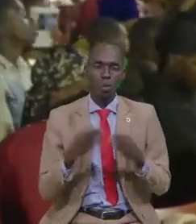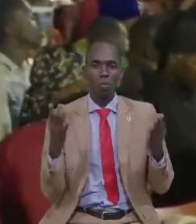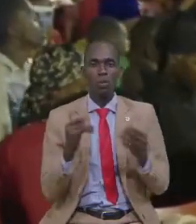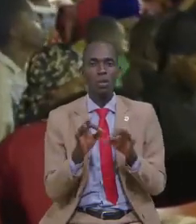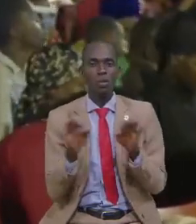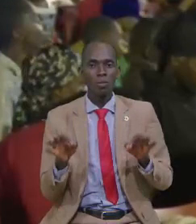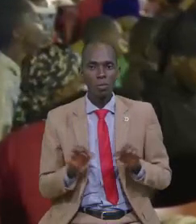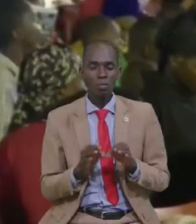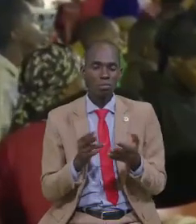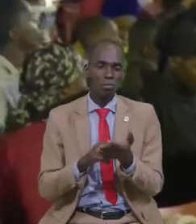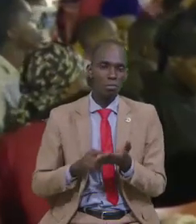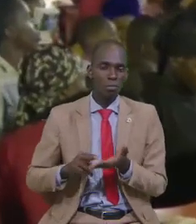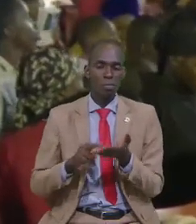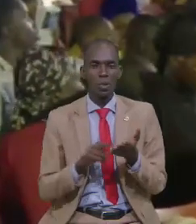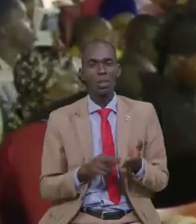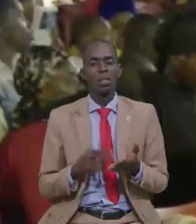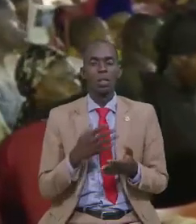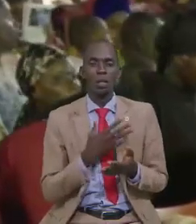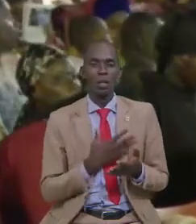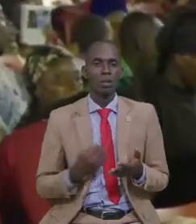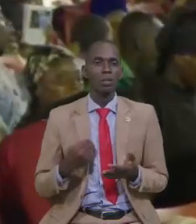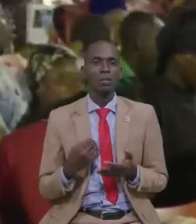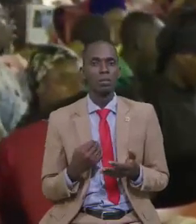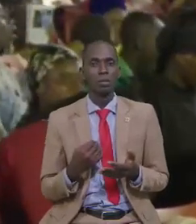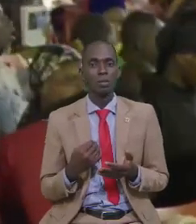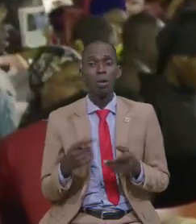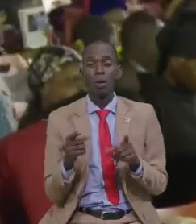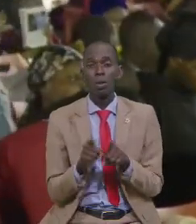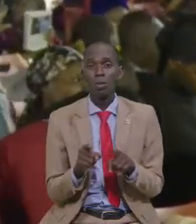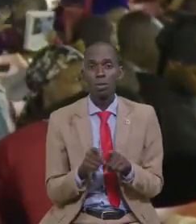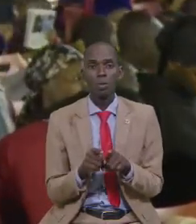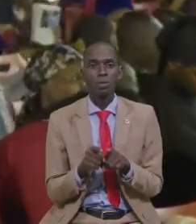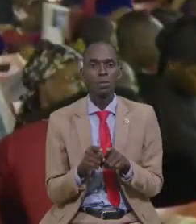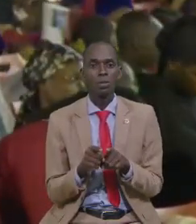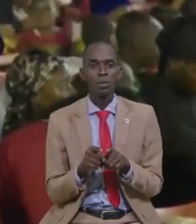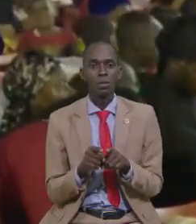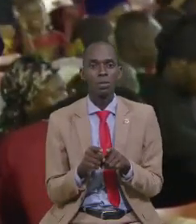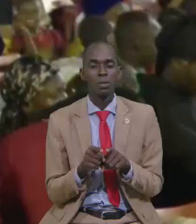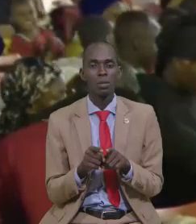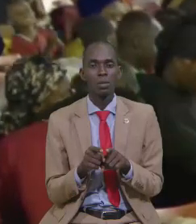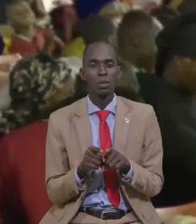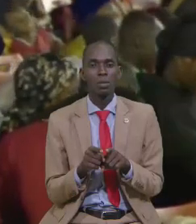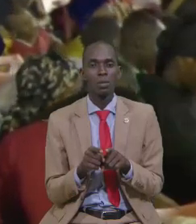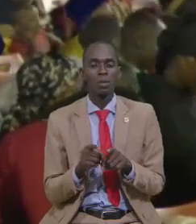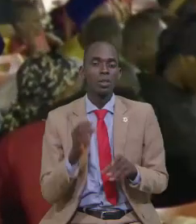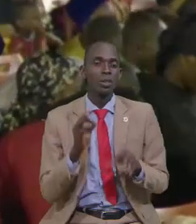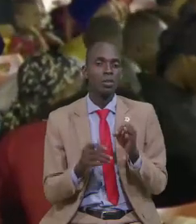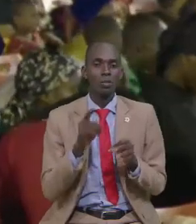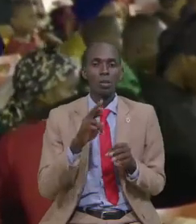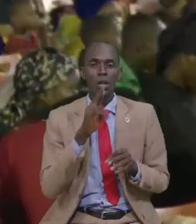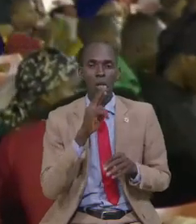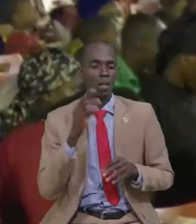that link. Also, if you are listening via the radio